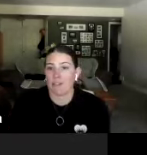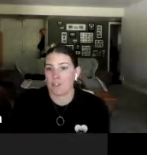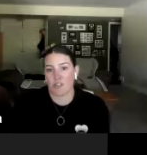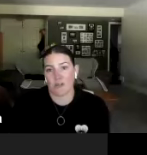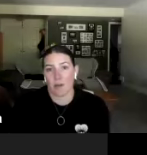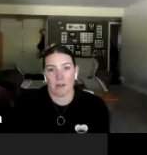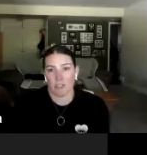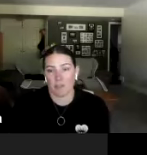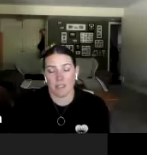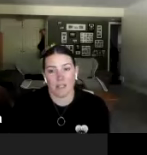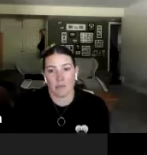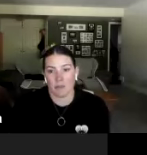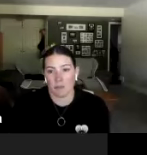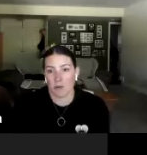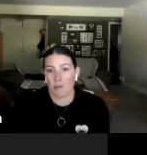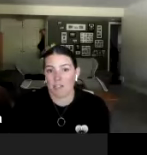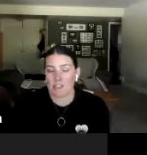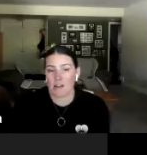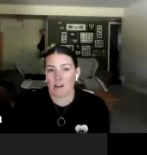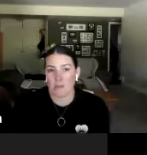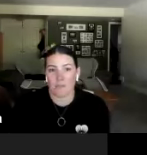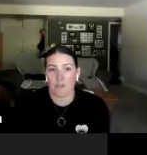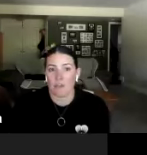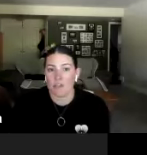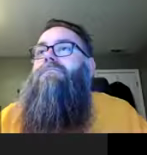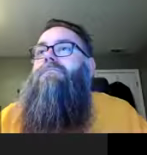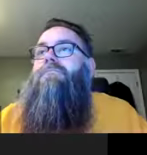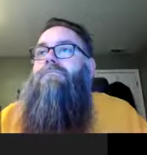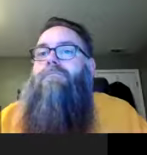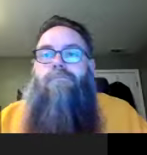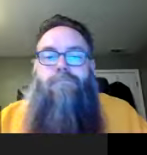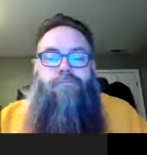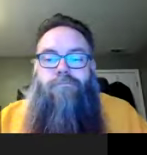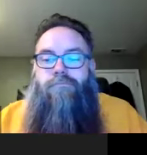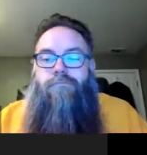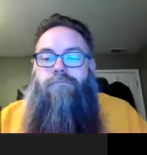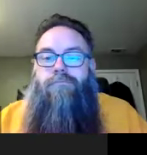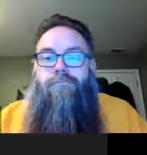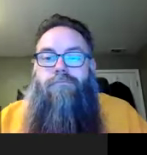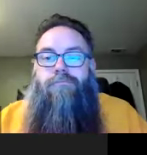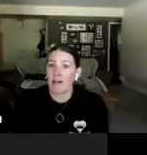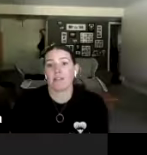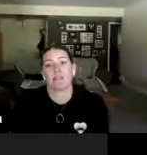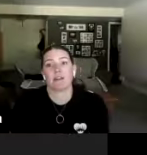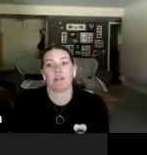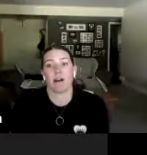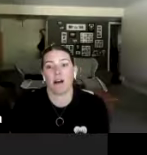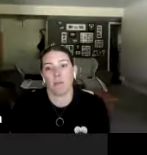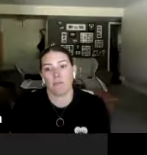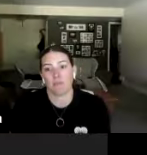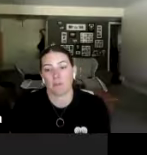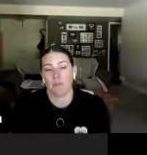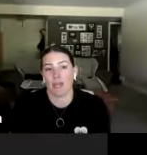the rally is just about keeping the Lanterman promise, so it can address potential Medicaid cuts,